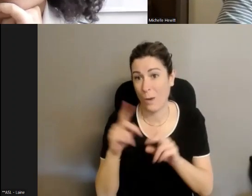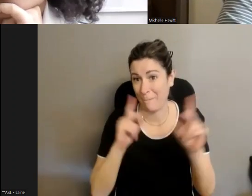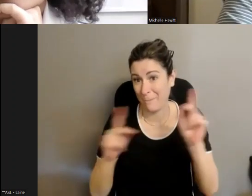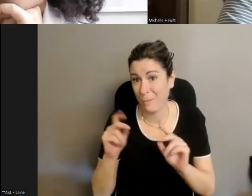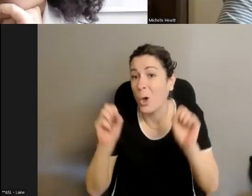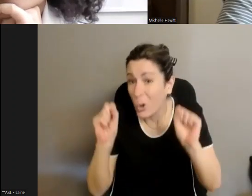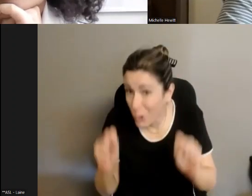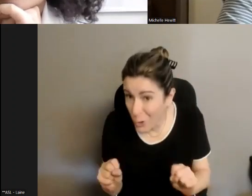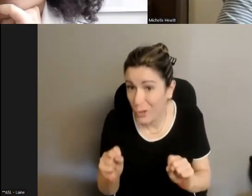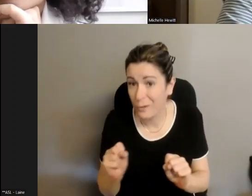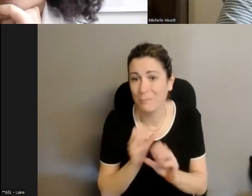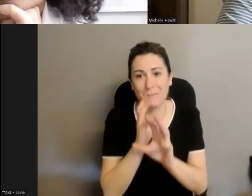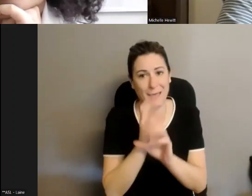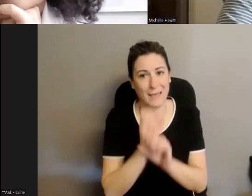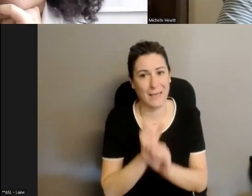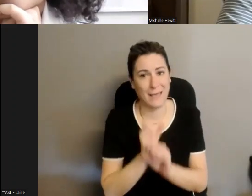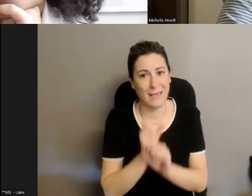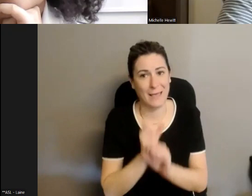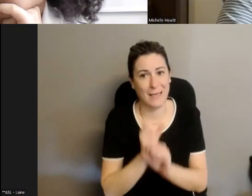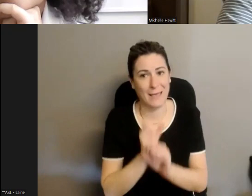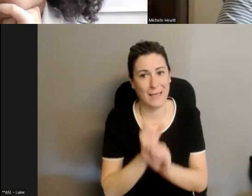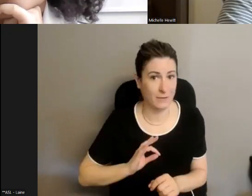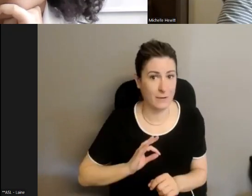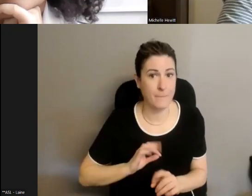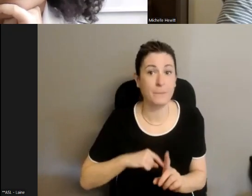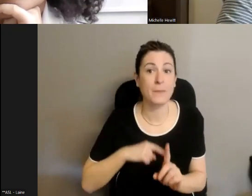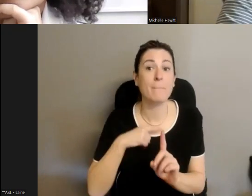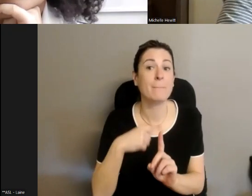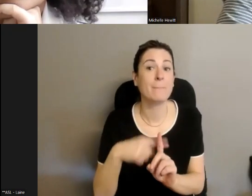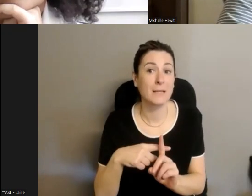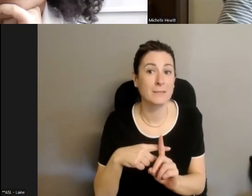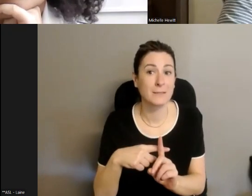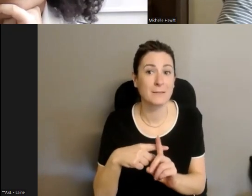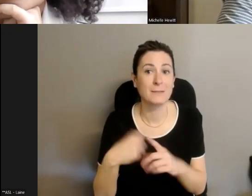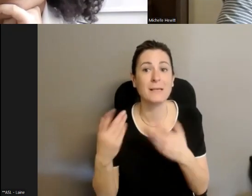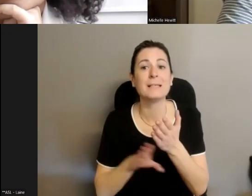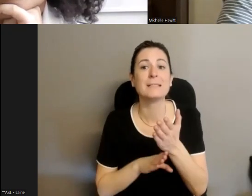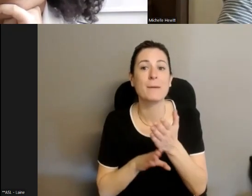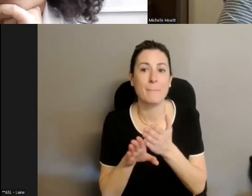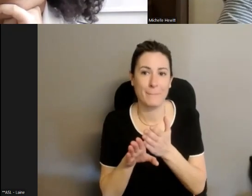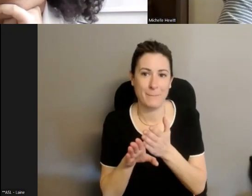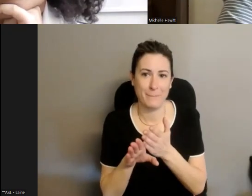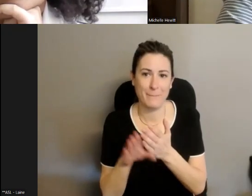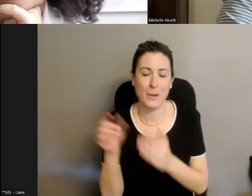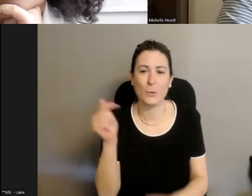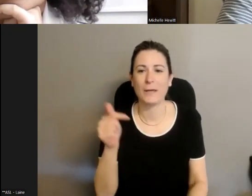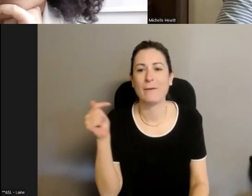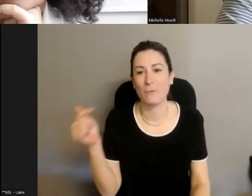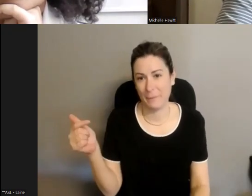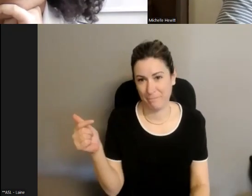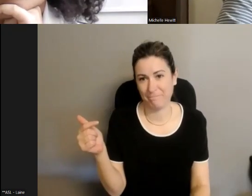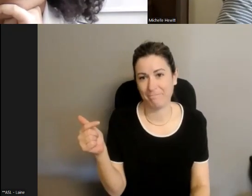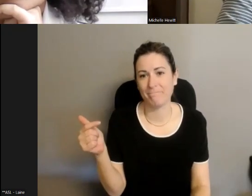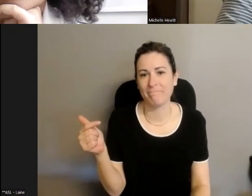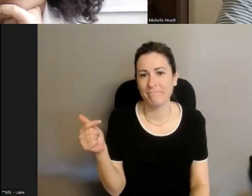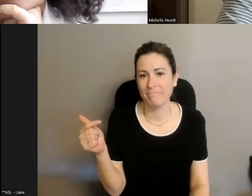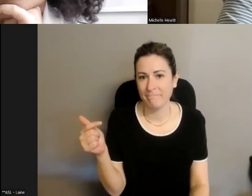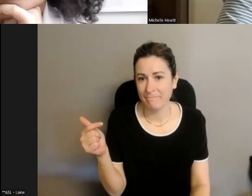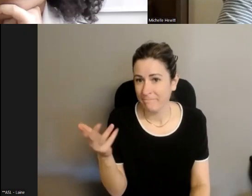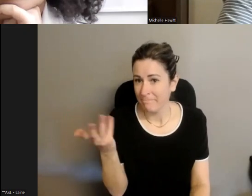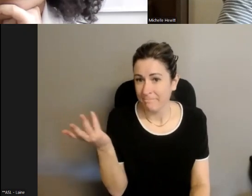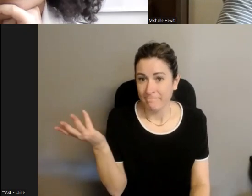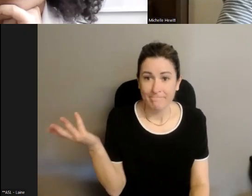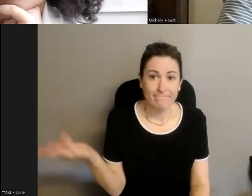that, as I'm sure we're all aware, we have a minority government. The summer is often the silly season where we don't, you know, what goes